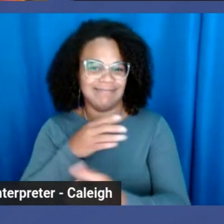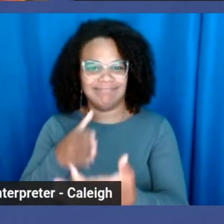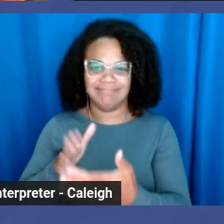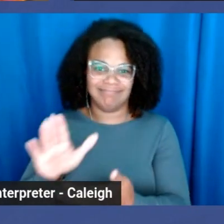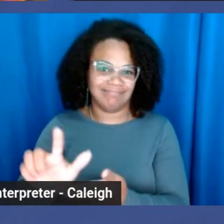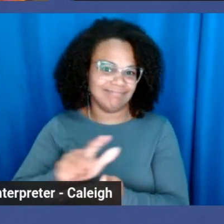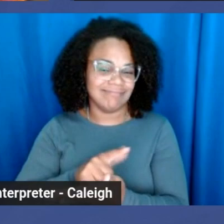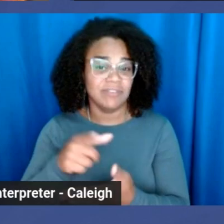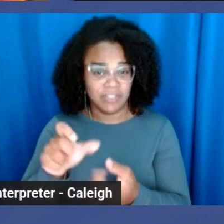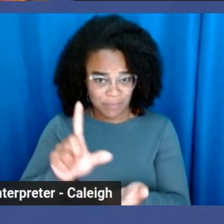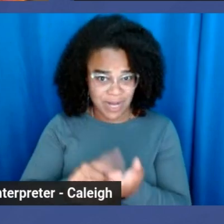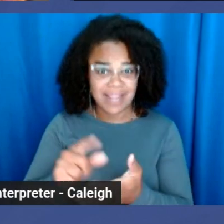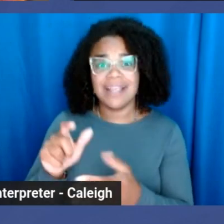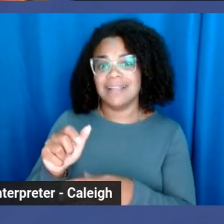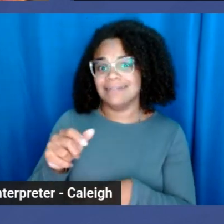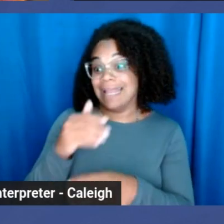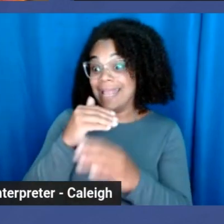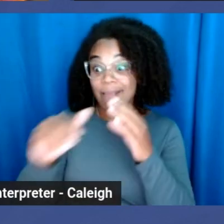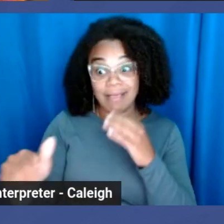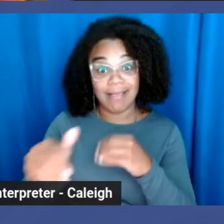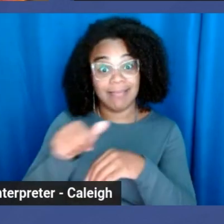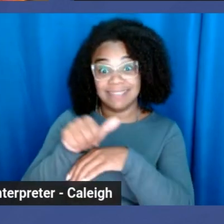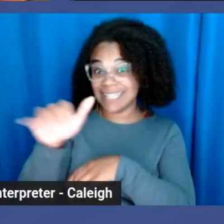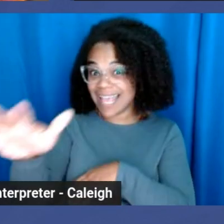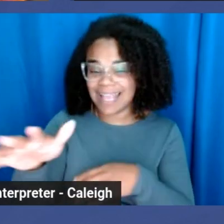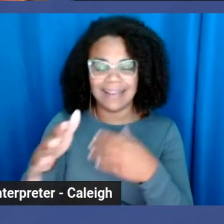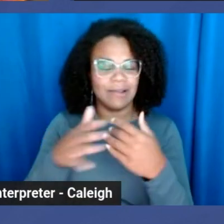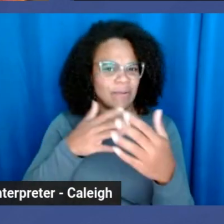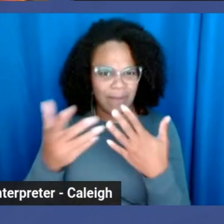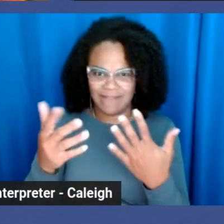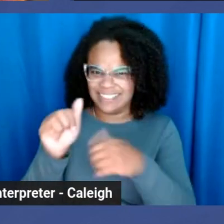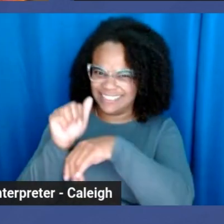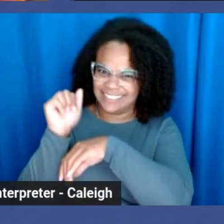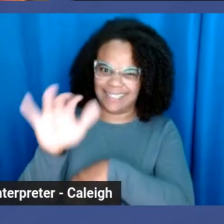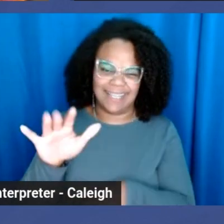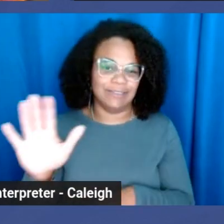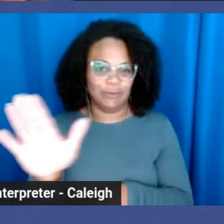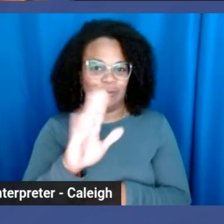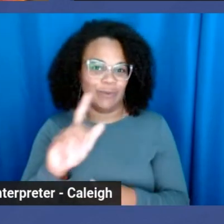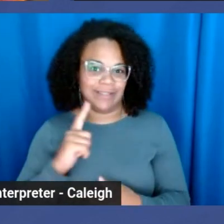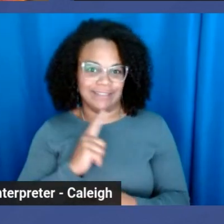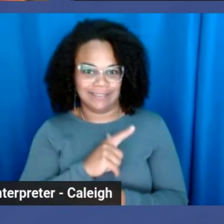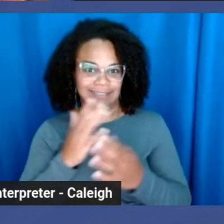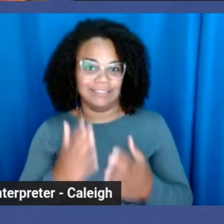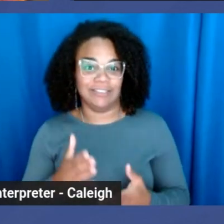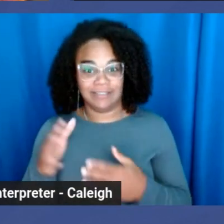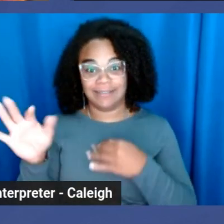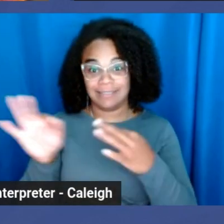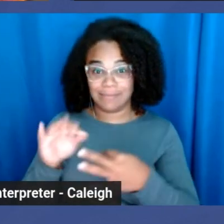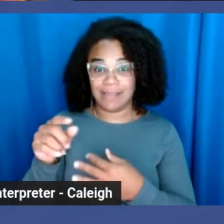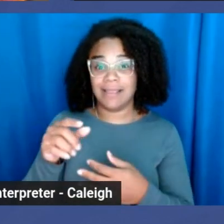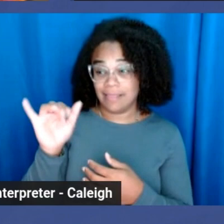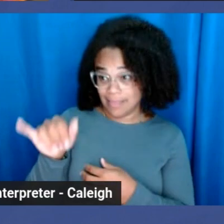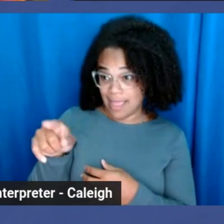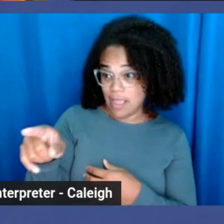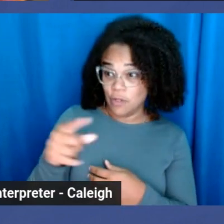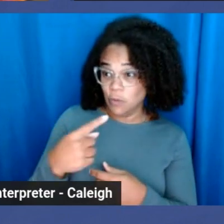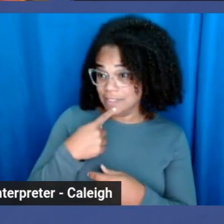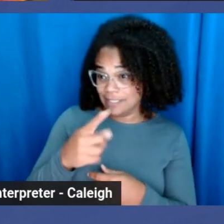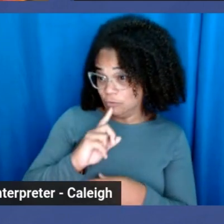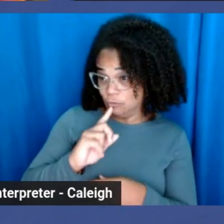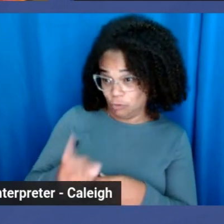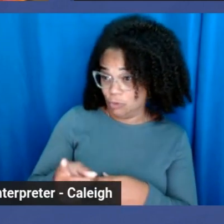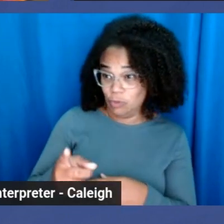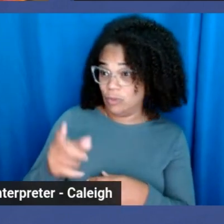you can email it, send it, whatever you need to do to your legislator and say, hey, that thing you said is true, that you baked into this legislation